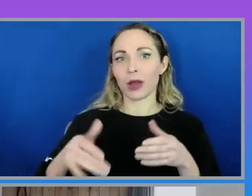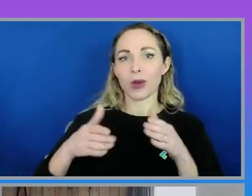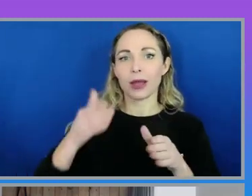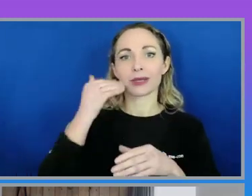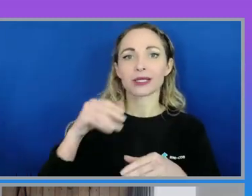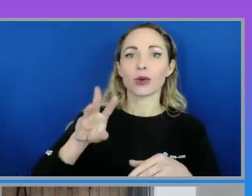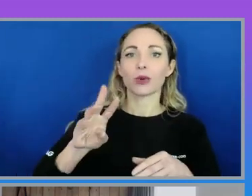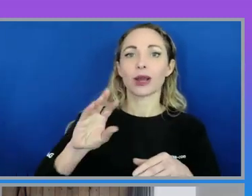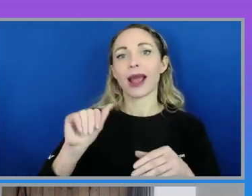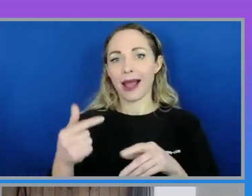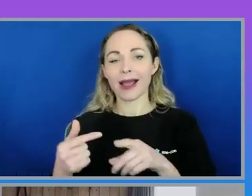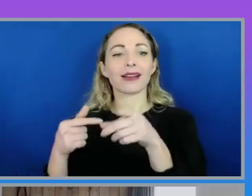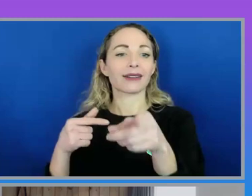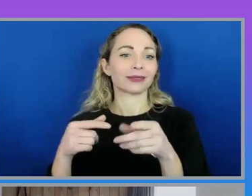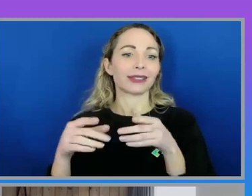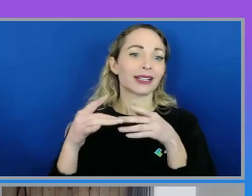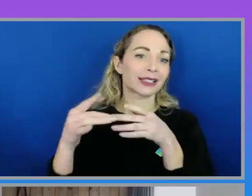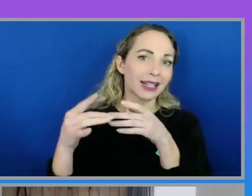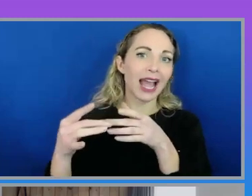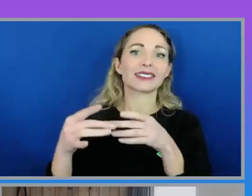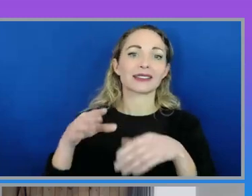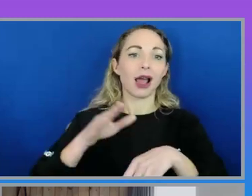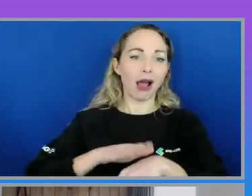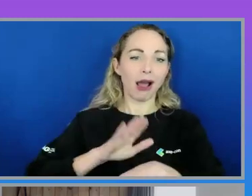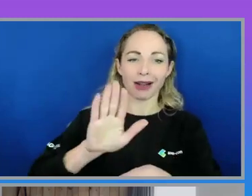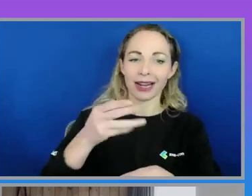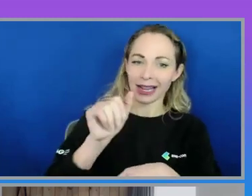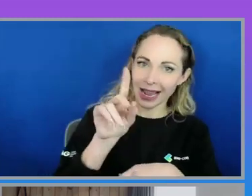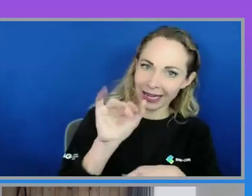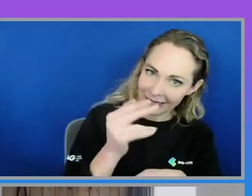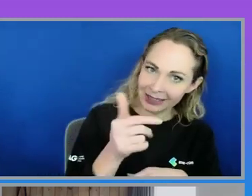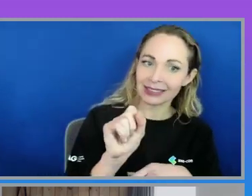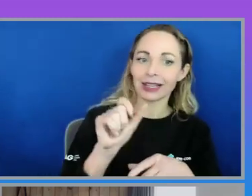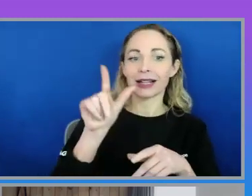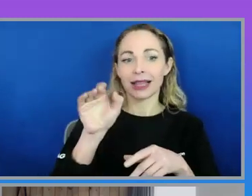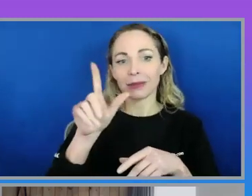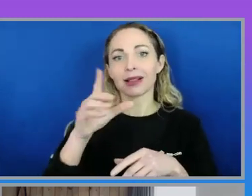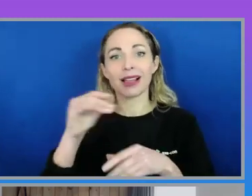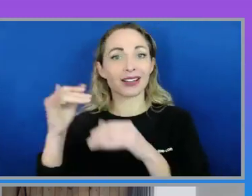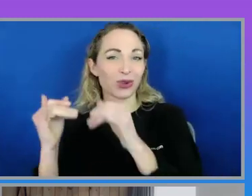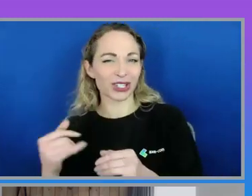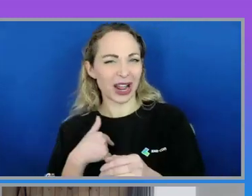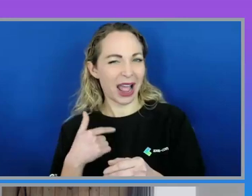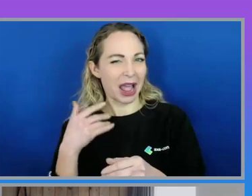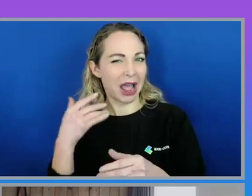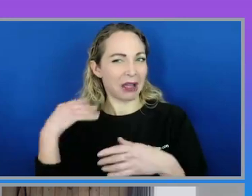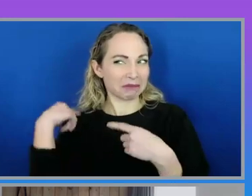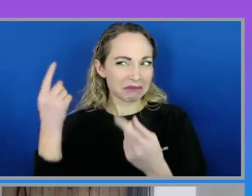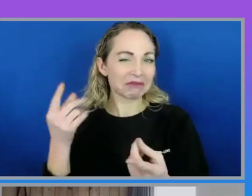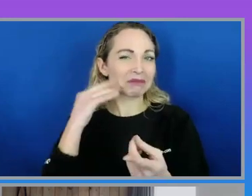and labels and instructions. And in my experience, they kind of end up being related to each other. So that's how I've done